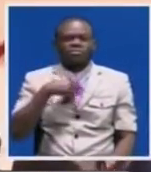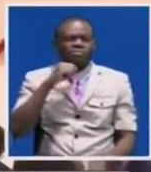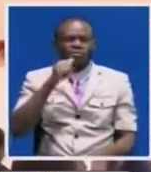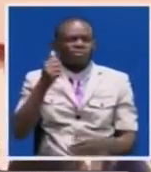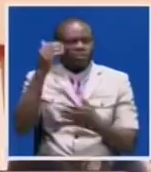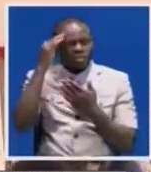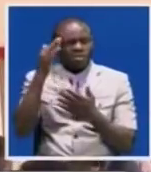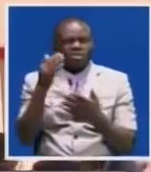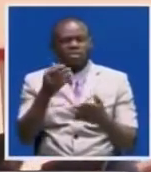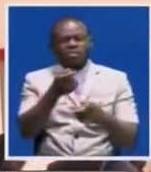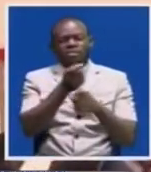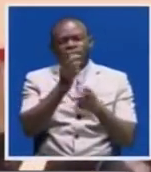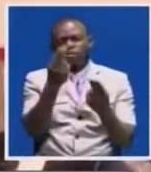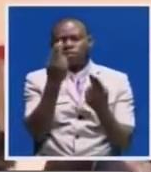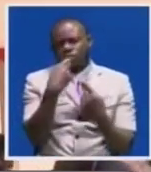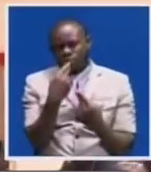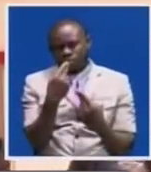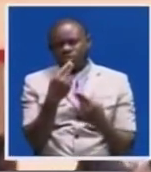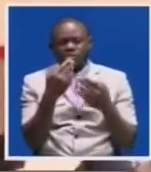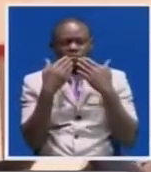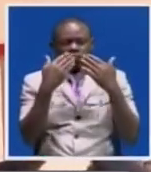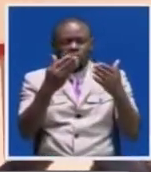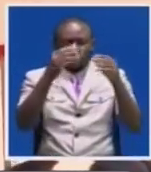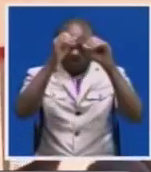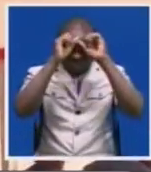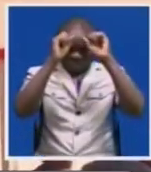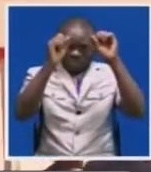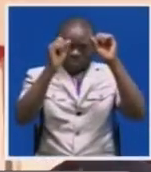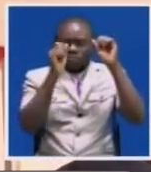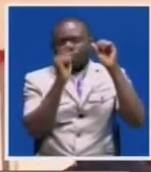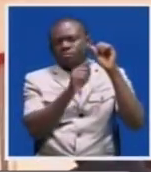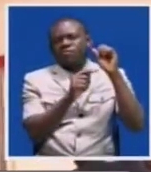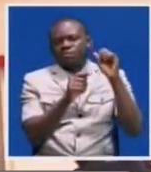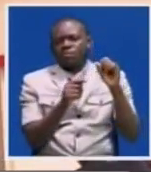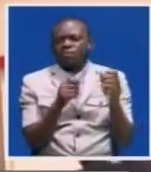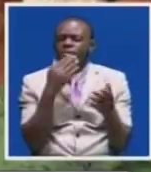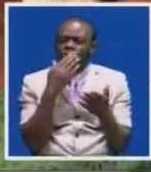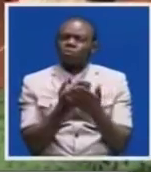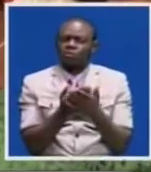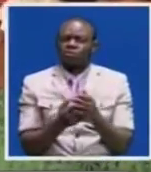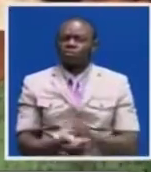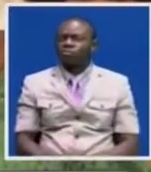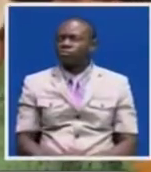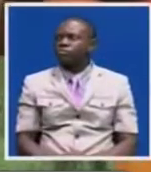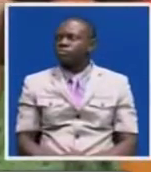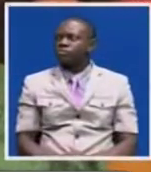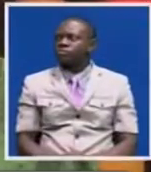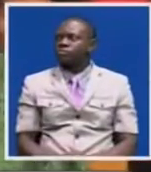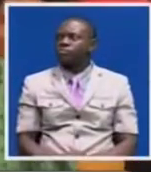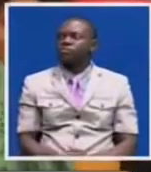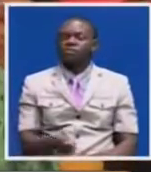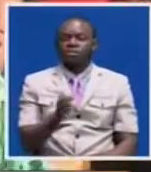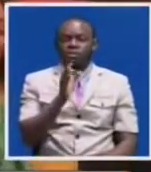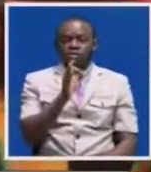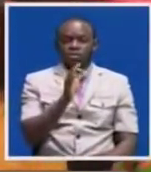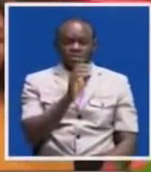what freedom really means to this country. Happy 55th independence. Yeah. Meanwhile, Forum for Democracy and